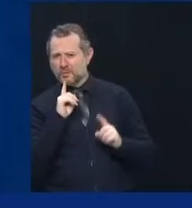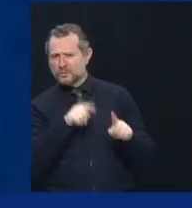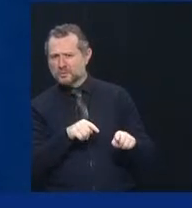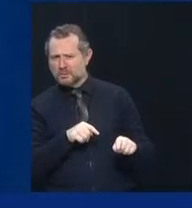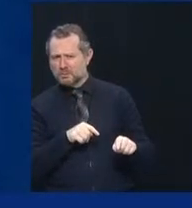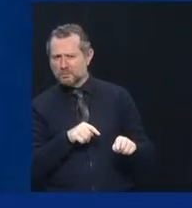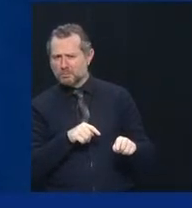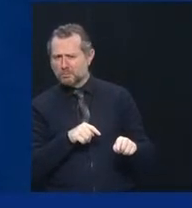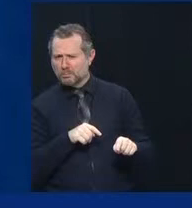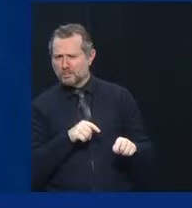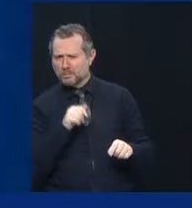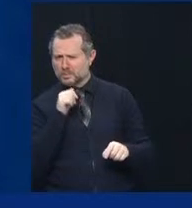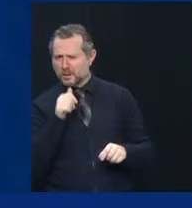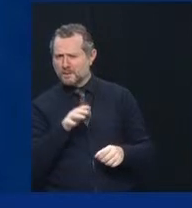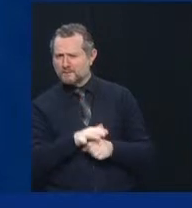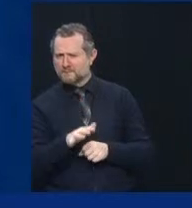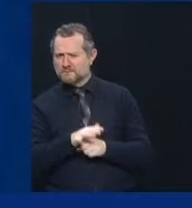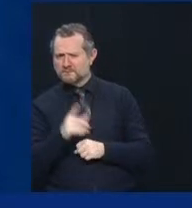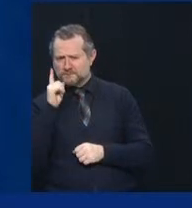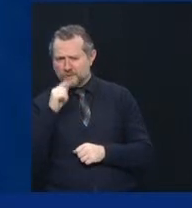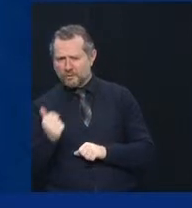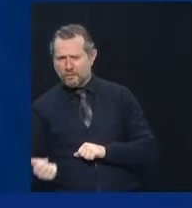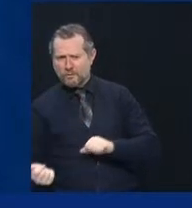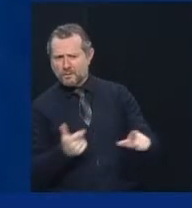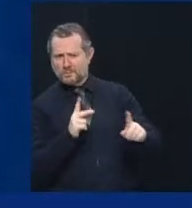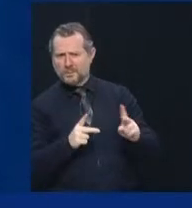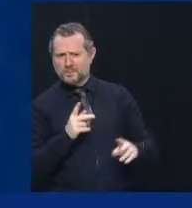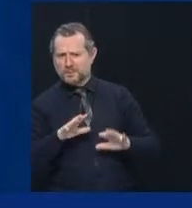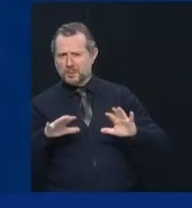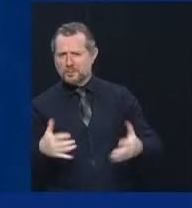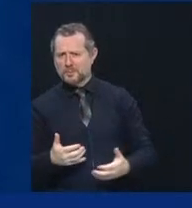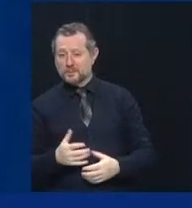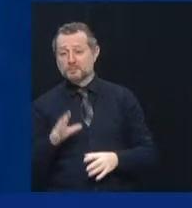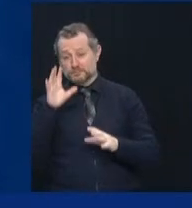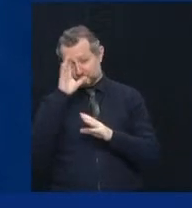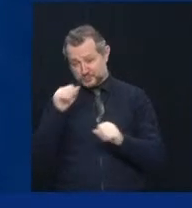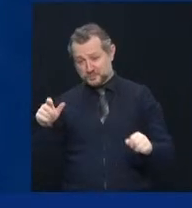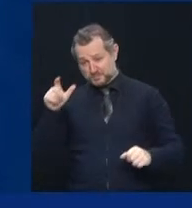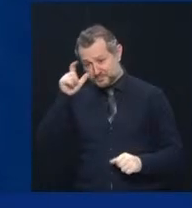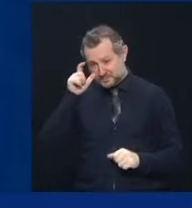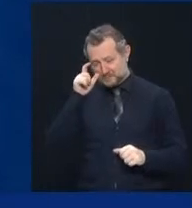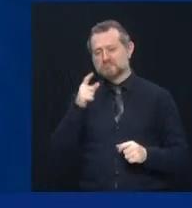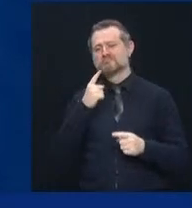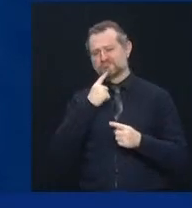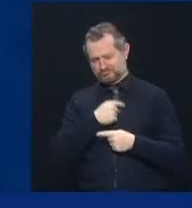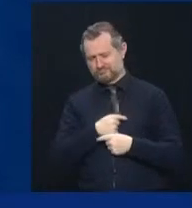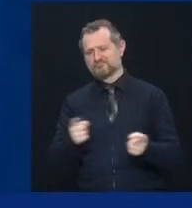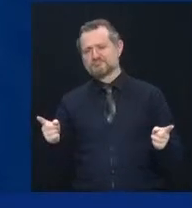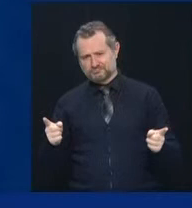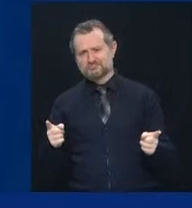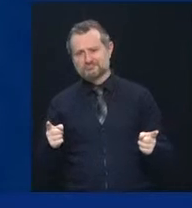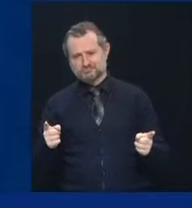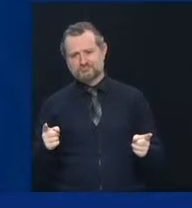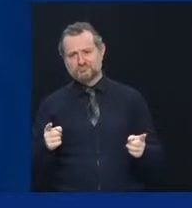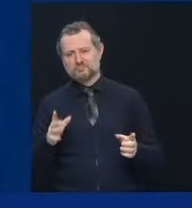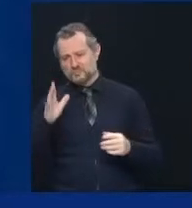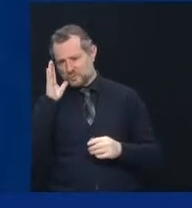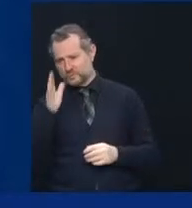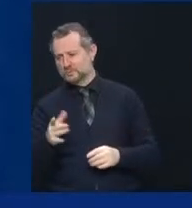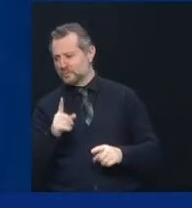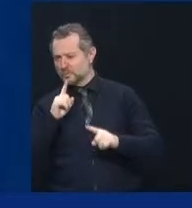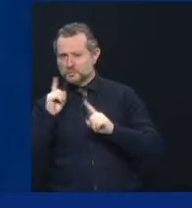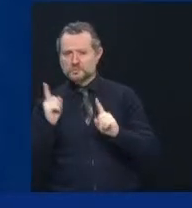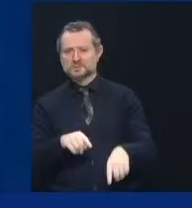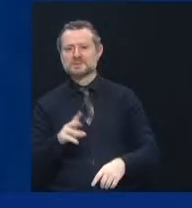the entire population. President Biden announced that they're going to actually order